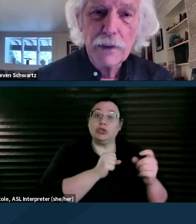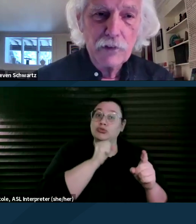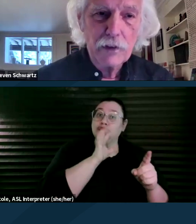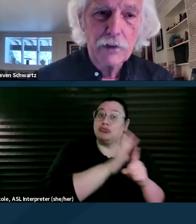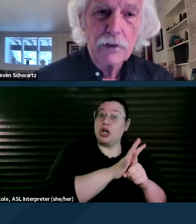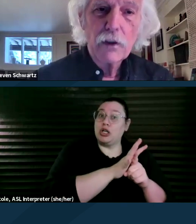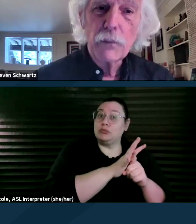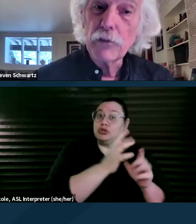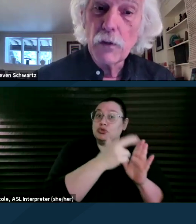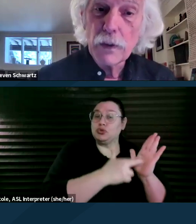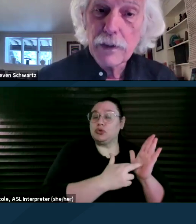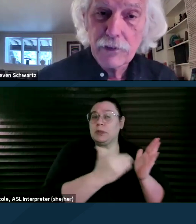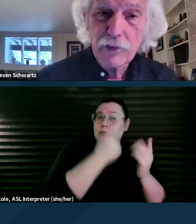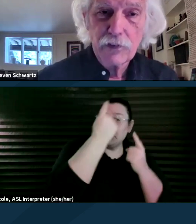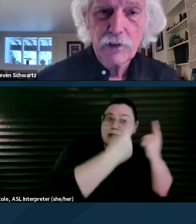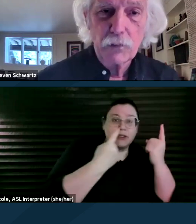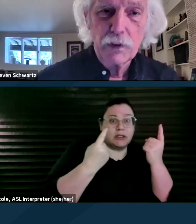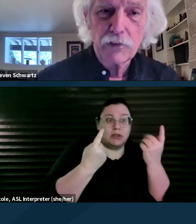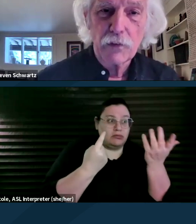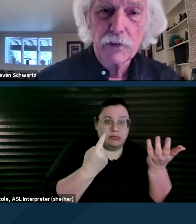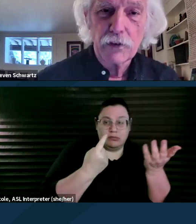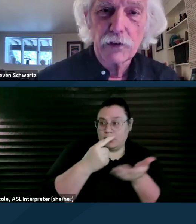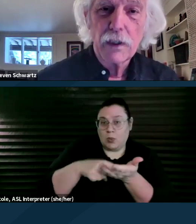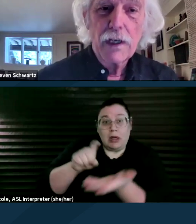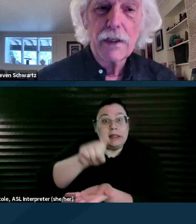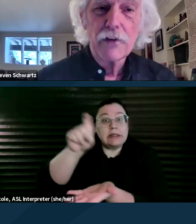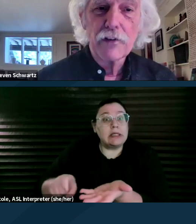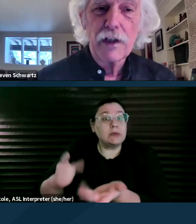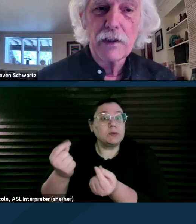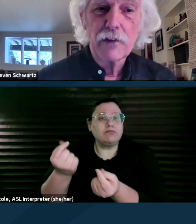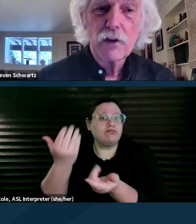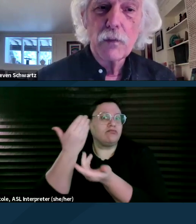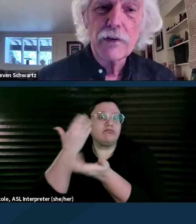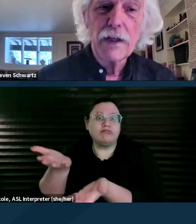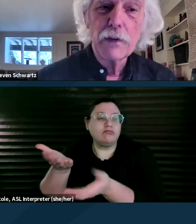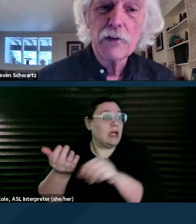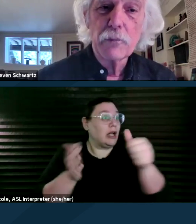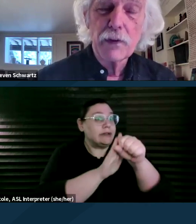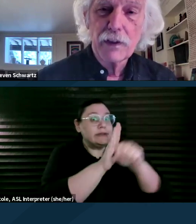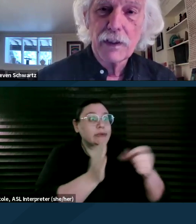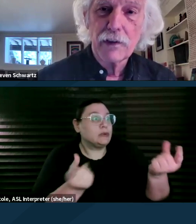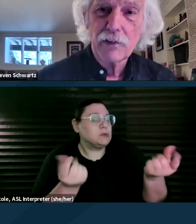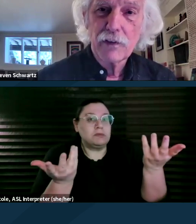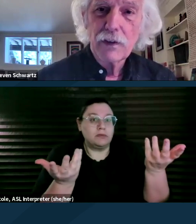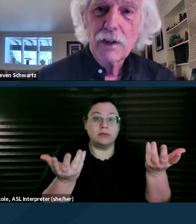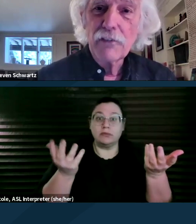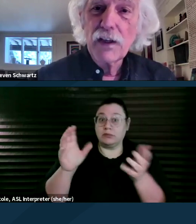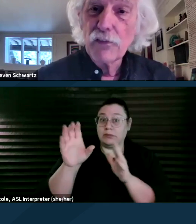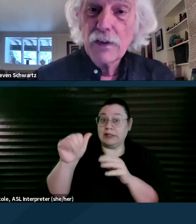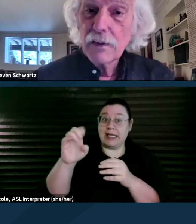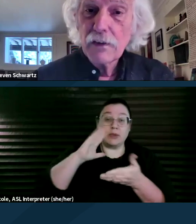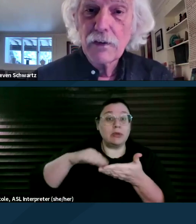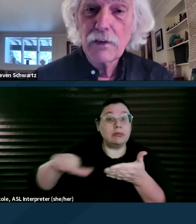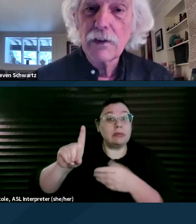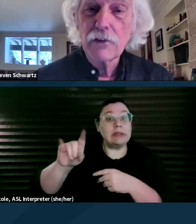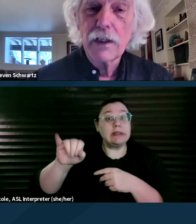will be reconsidered. We don't know what Texas is going to do in the other states, whether they would dismiss the case.